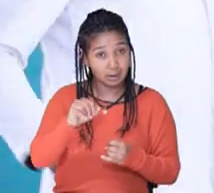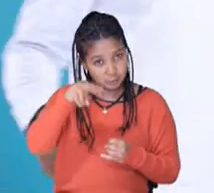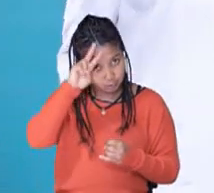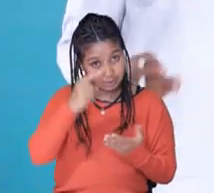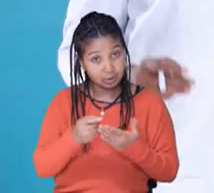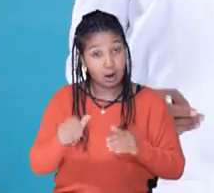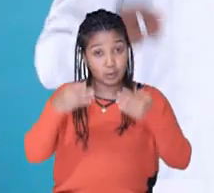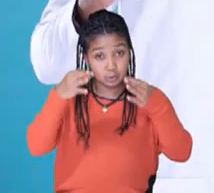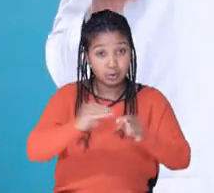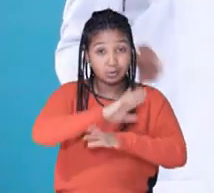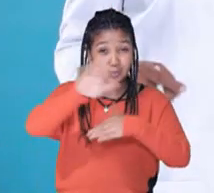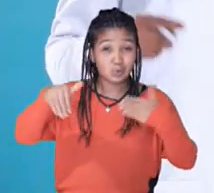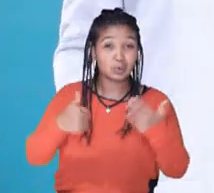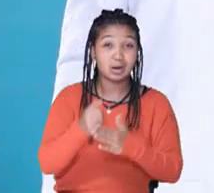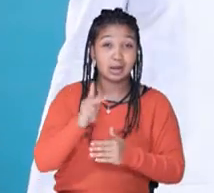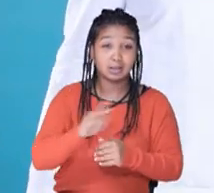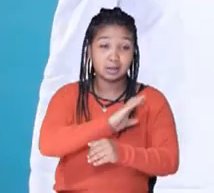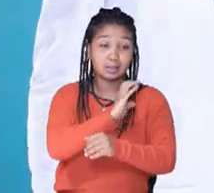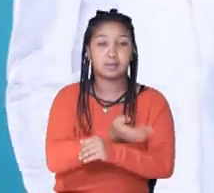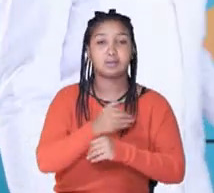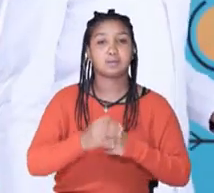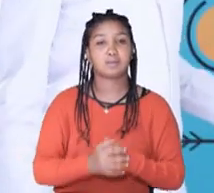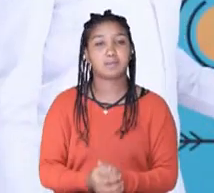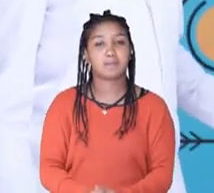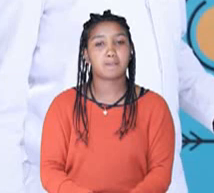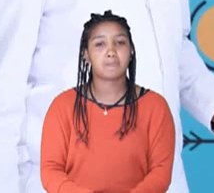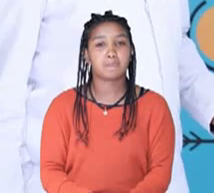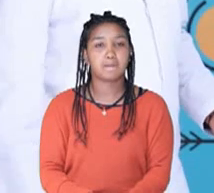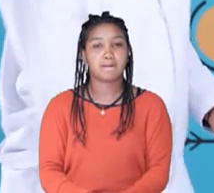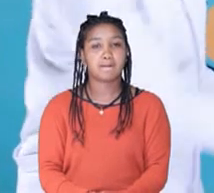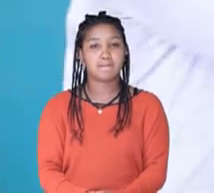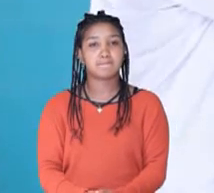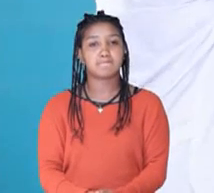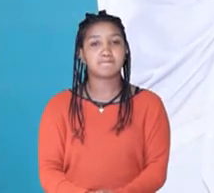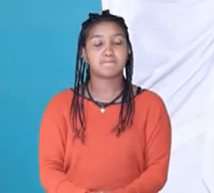is how we determine the total kinetic energy.